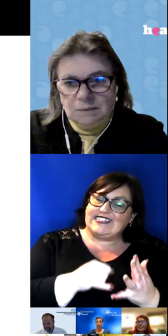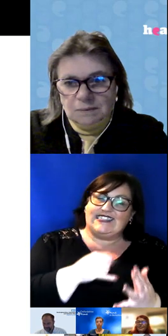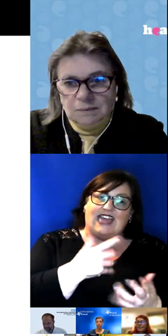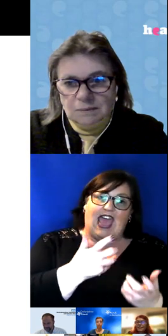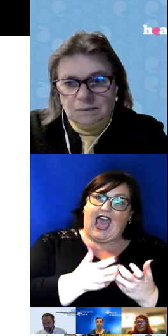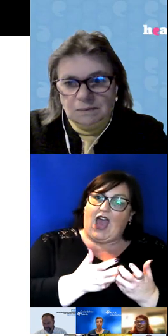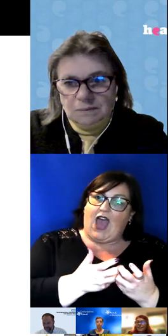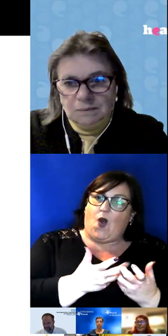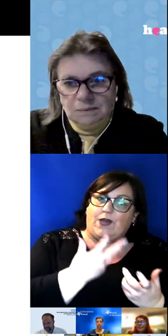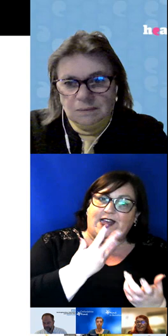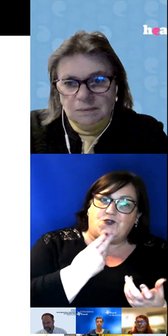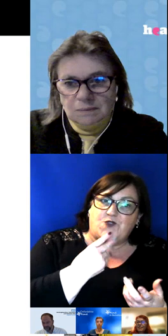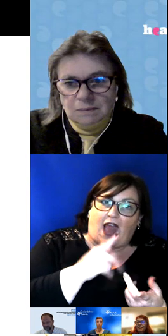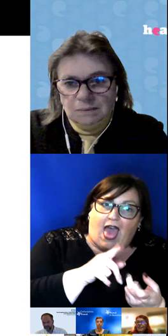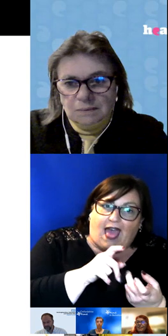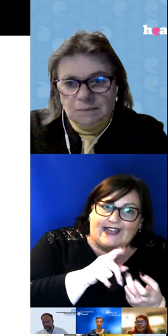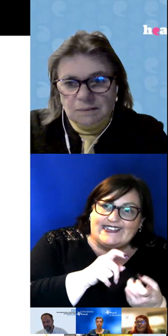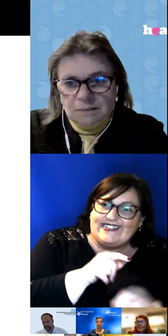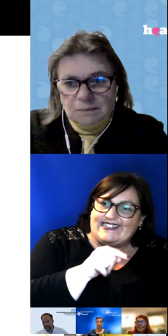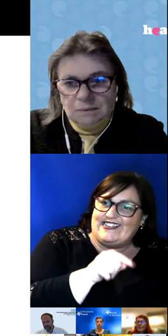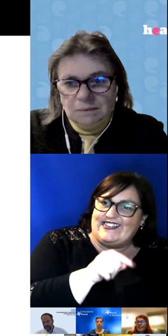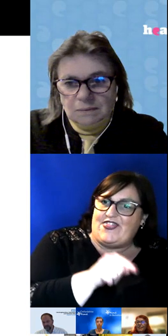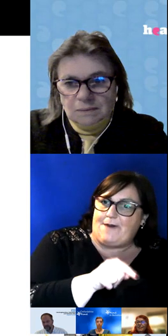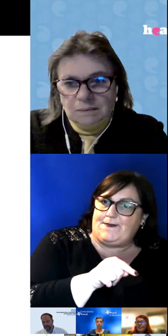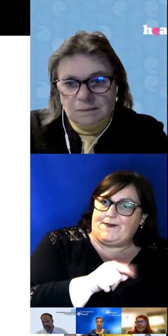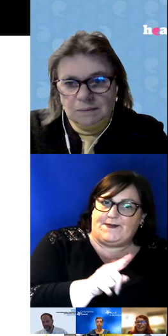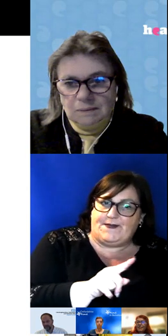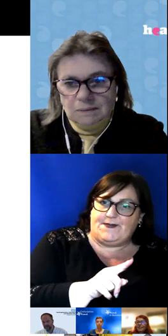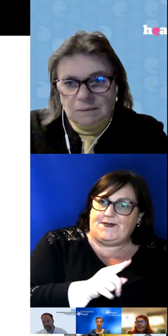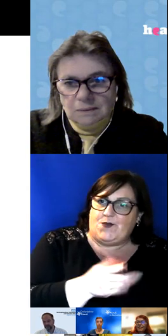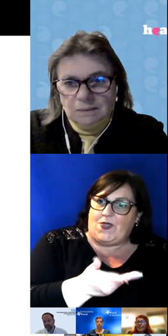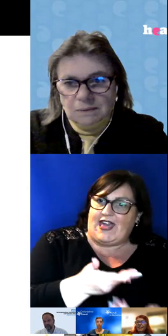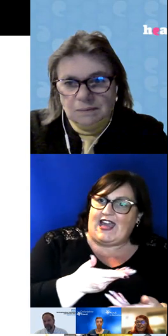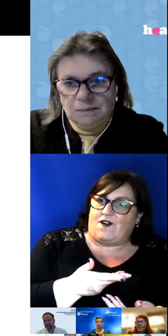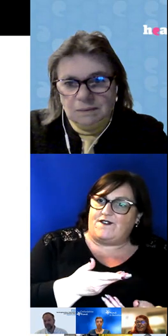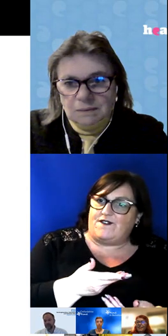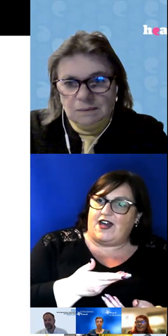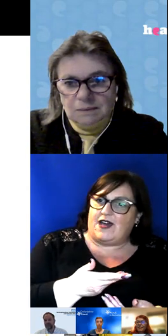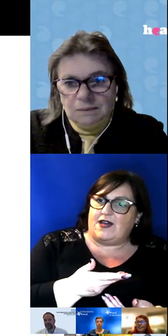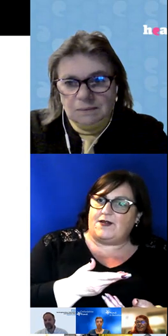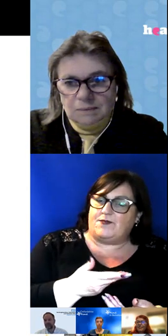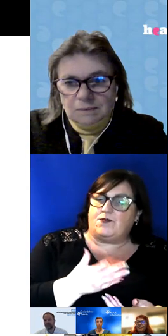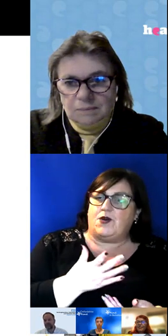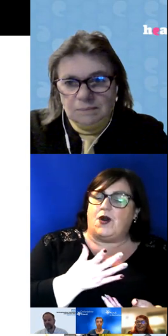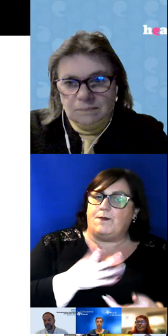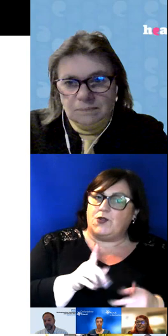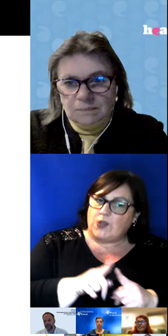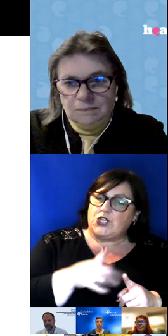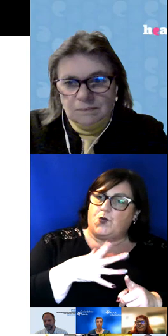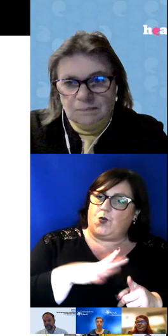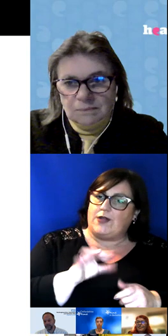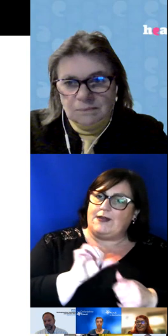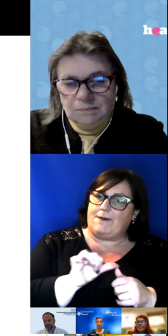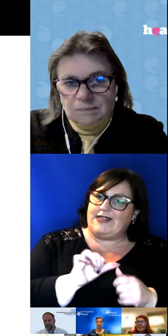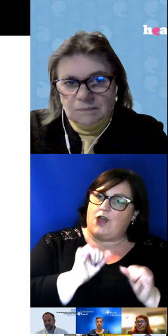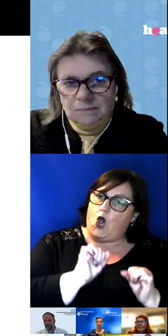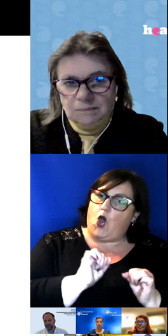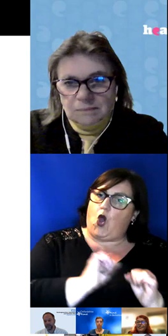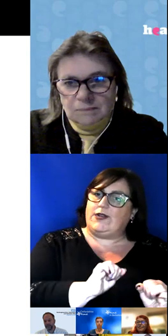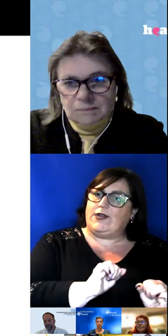whatever we're doing them with the communities, so that there's better ownership. And I think you can't measure them in the quantitative